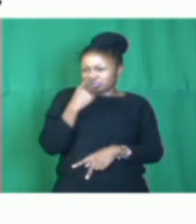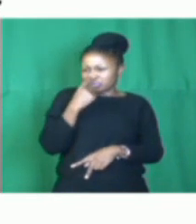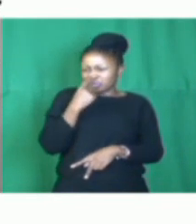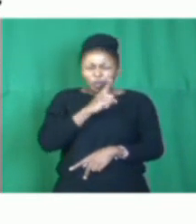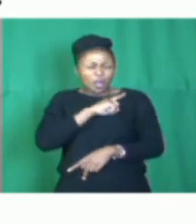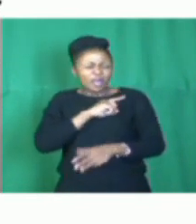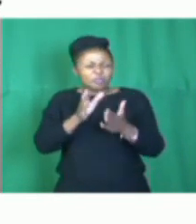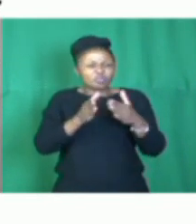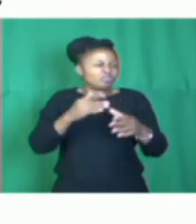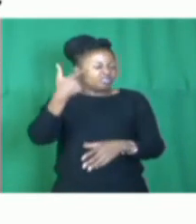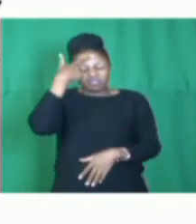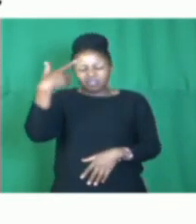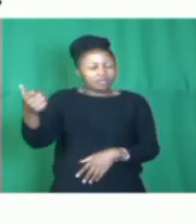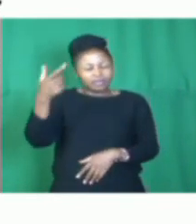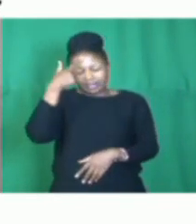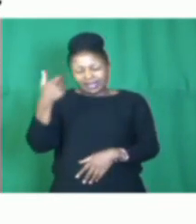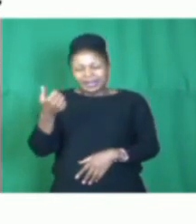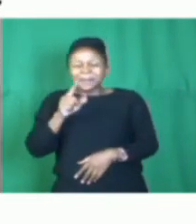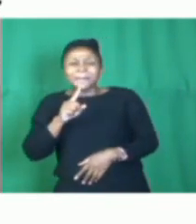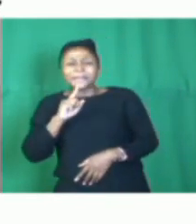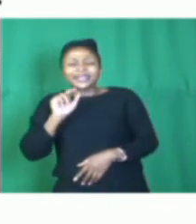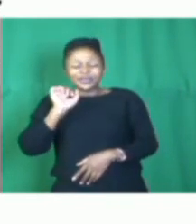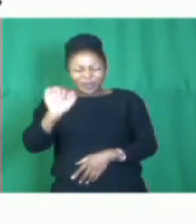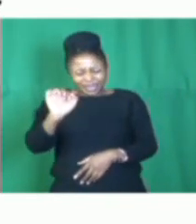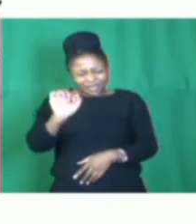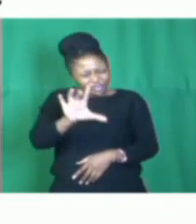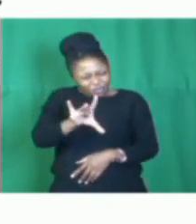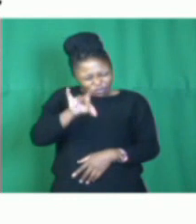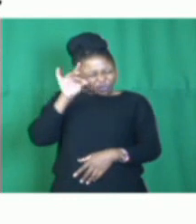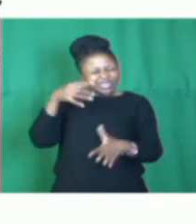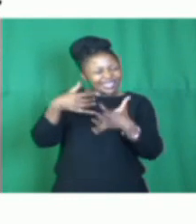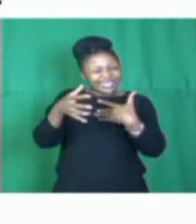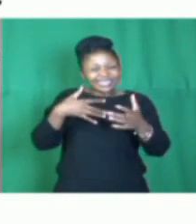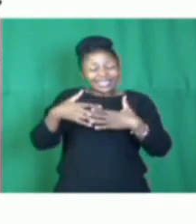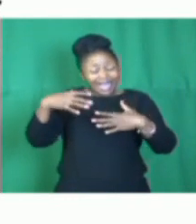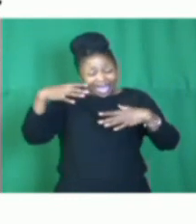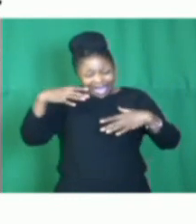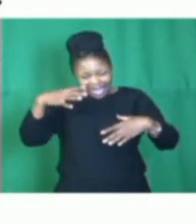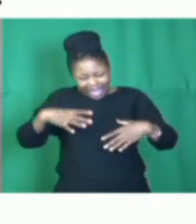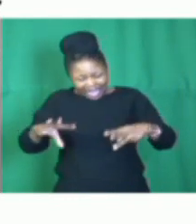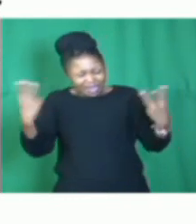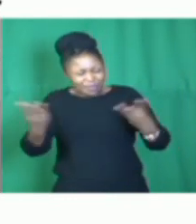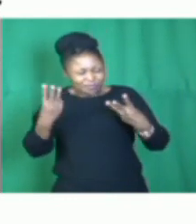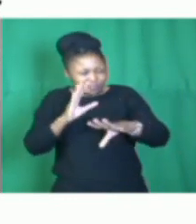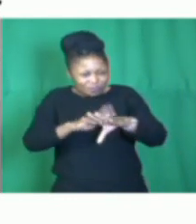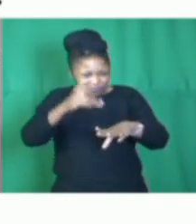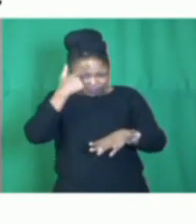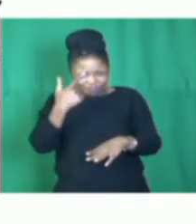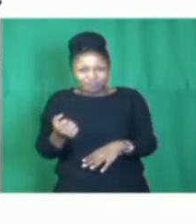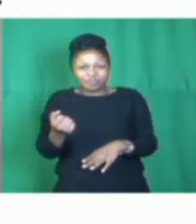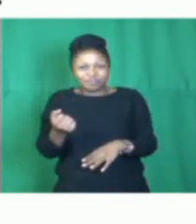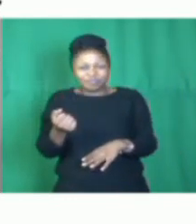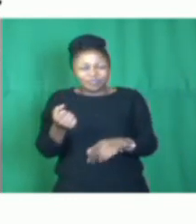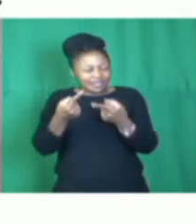point out what is unique, striking, or intriguing about these features, and